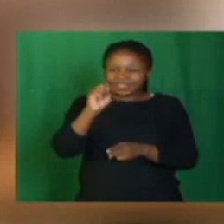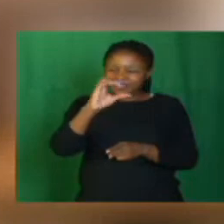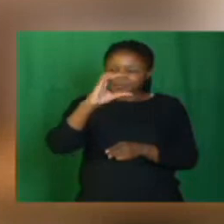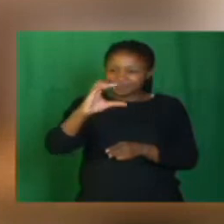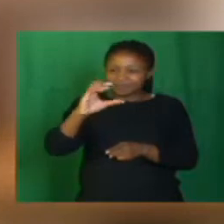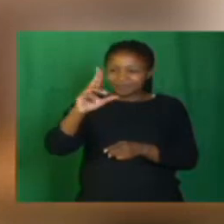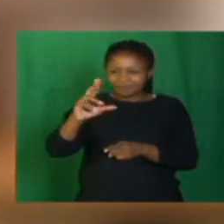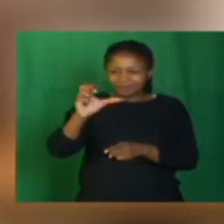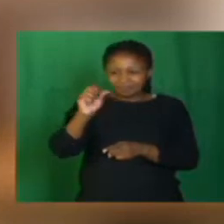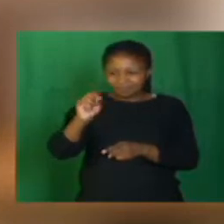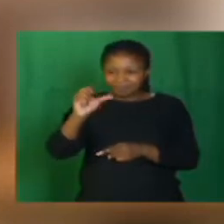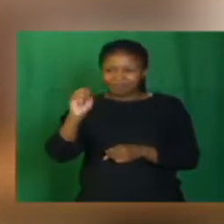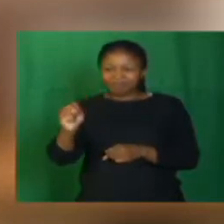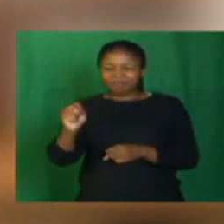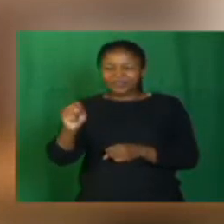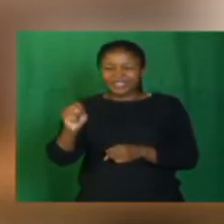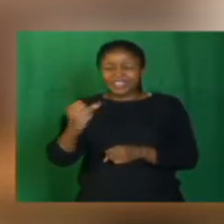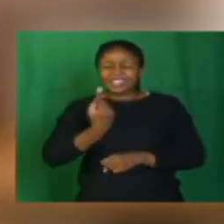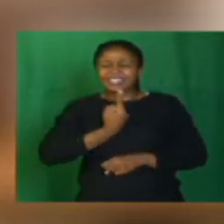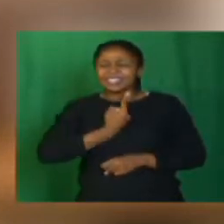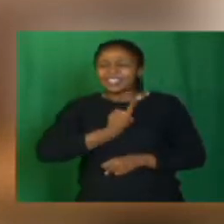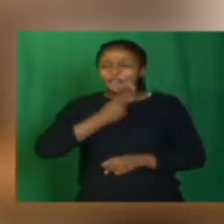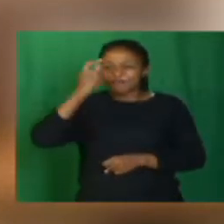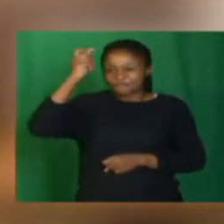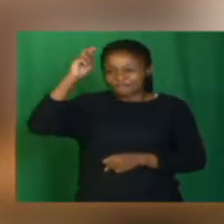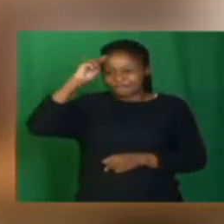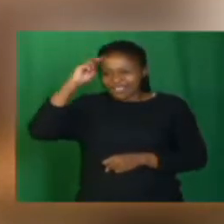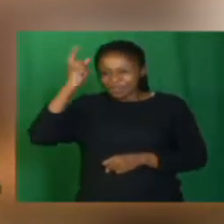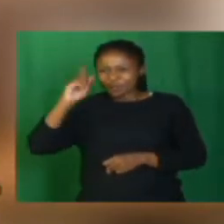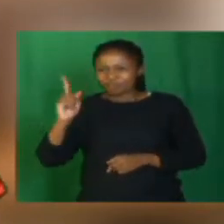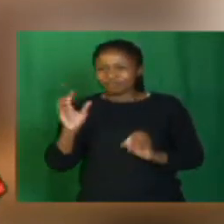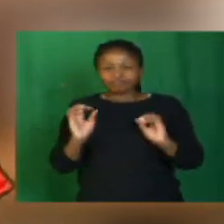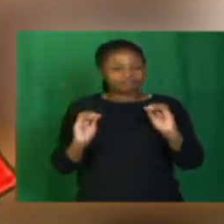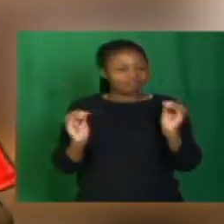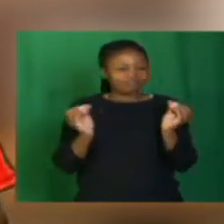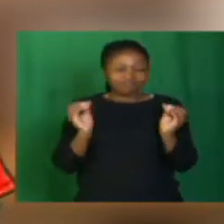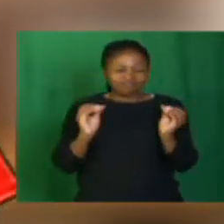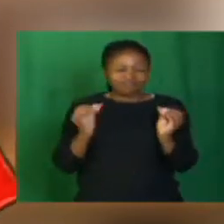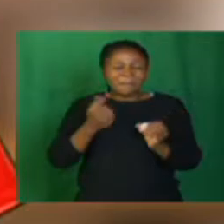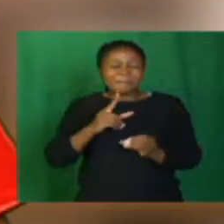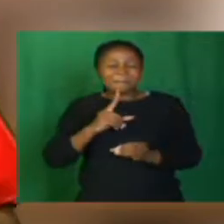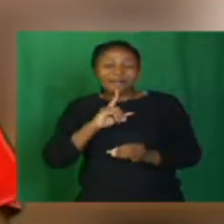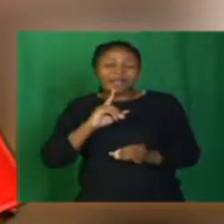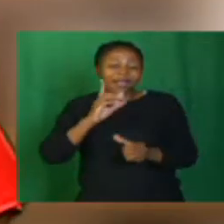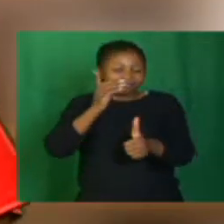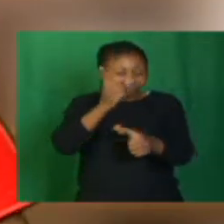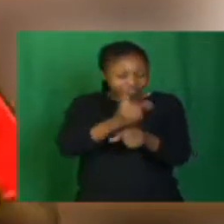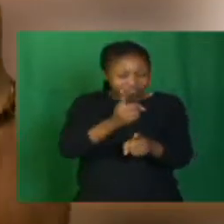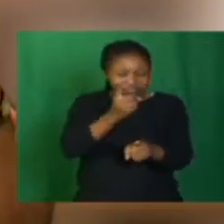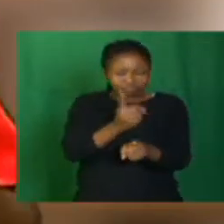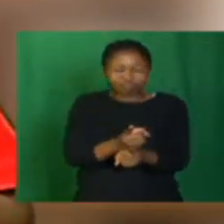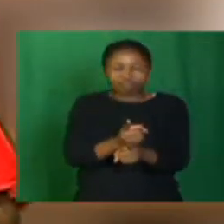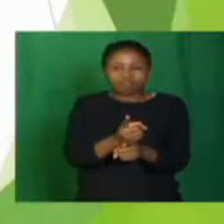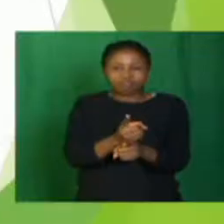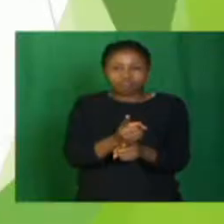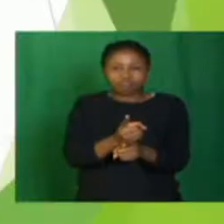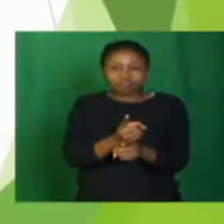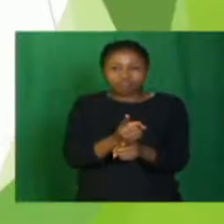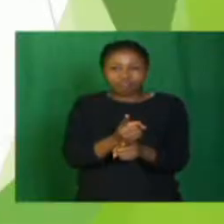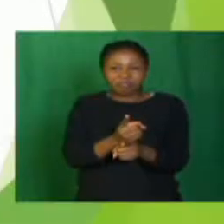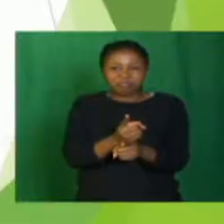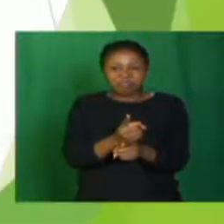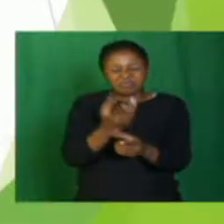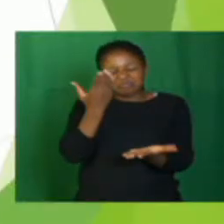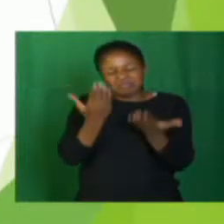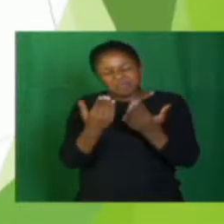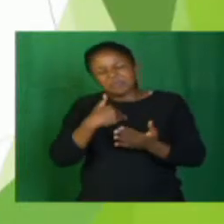want a discussion. I could have changed, my dear learners, this question and said, homeschooling is